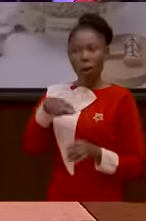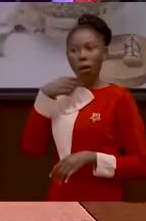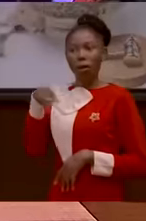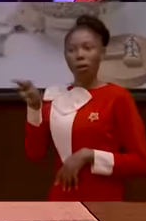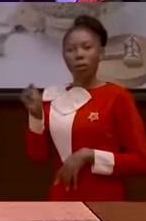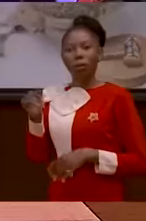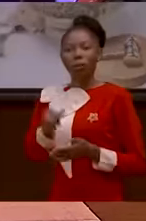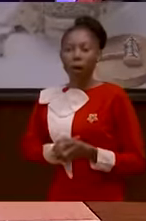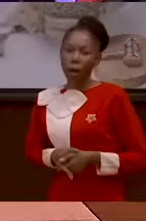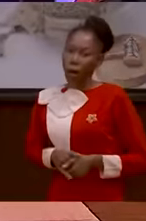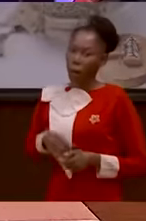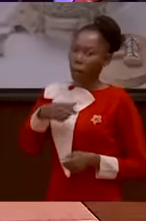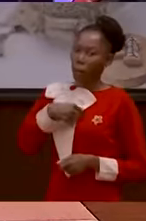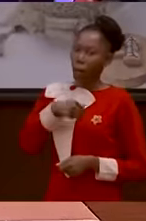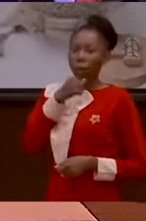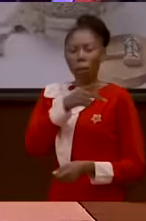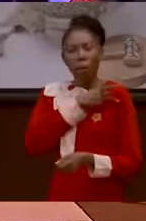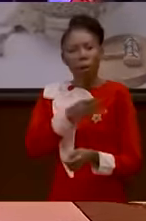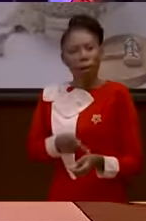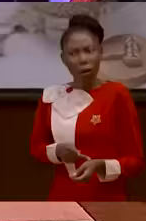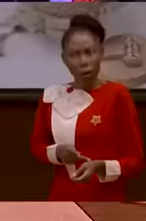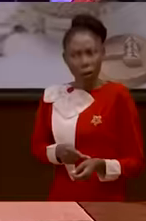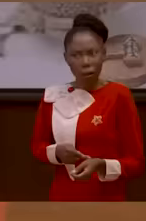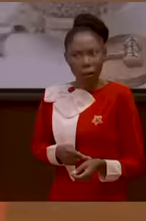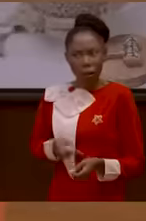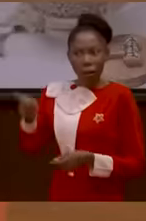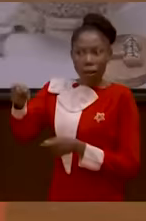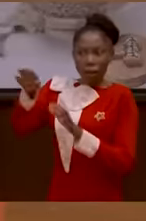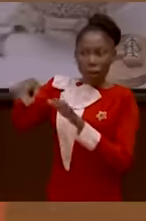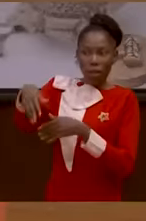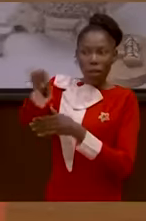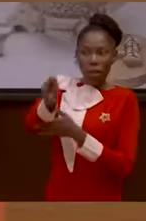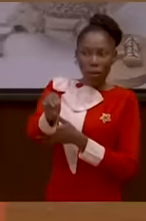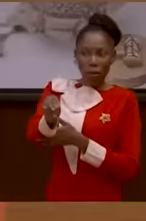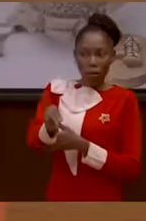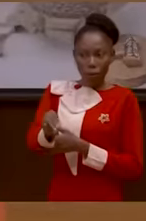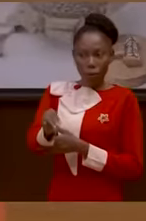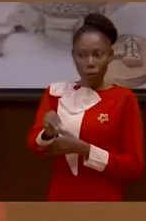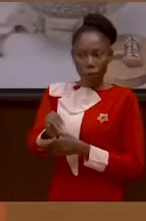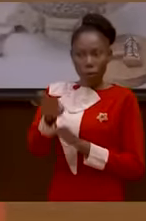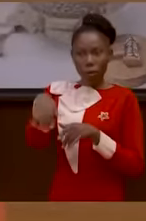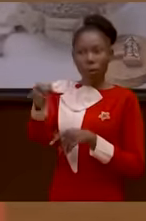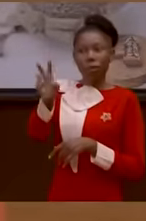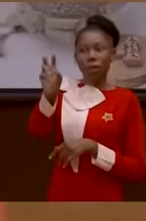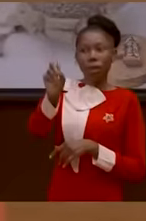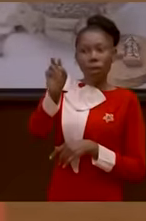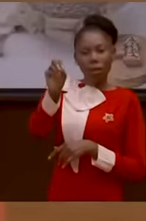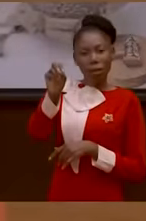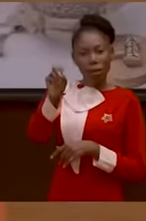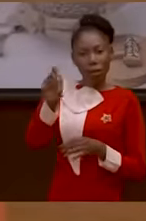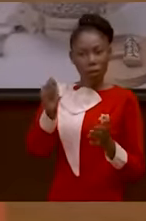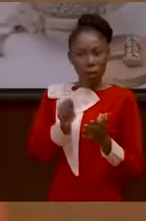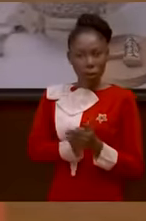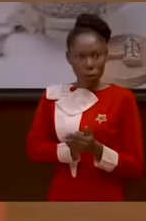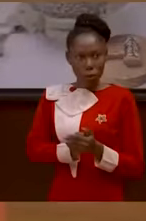that, bro, I'm pregnant with that. What are we going to do? He gave me money. He said, send that. He gave me 30K. Go and do abortion